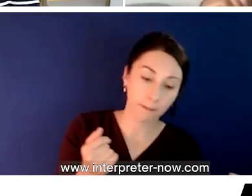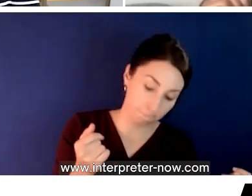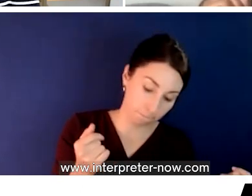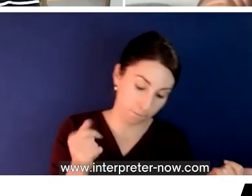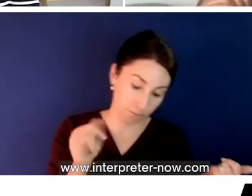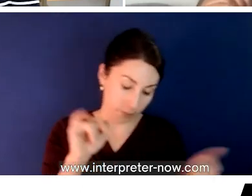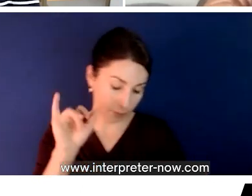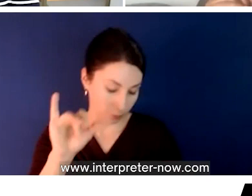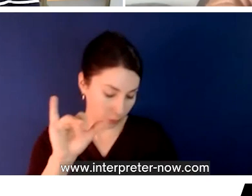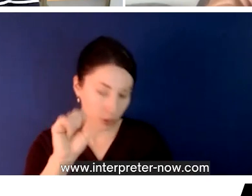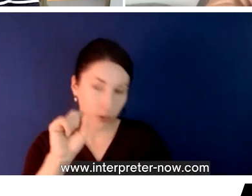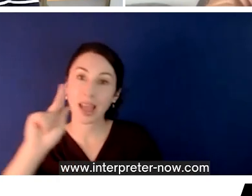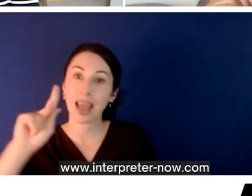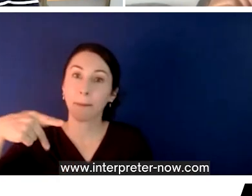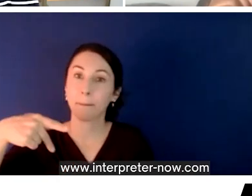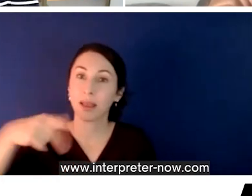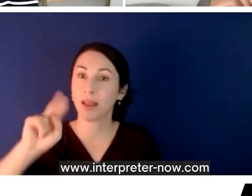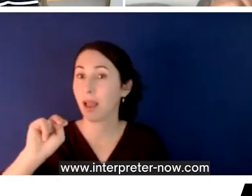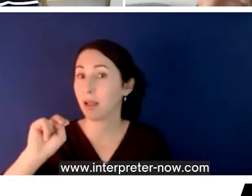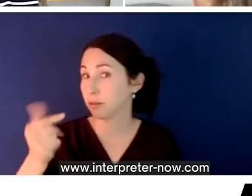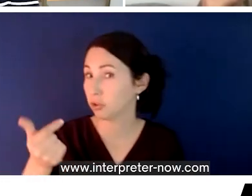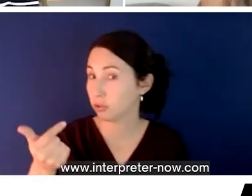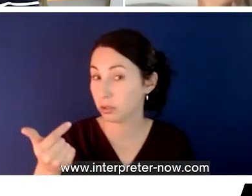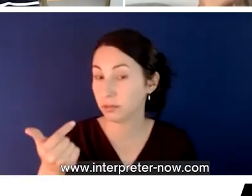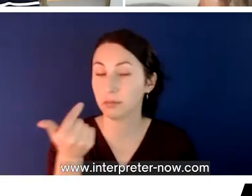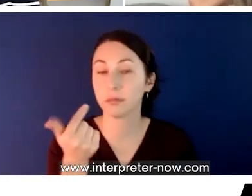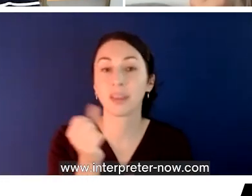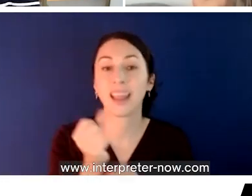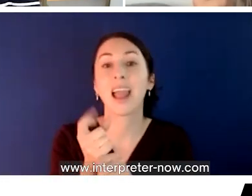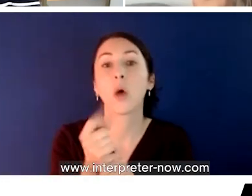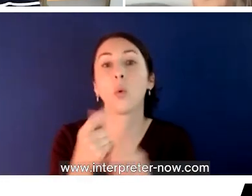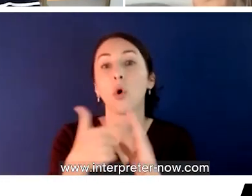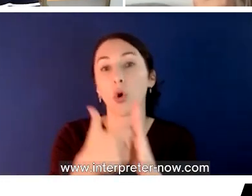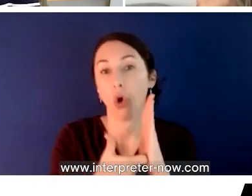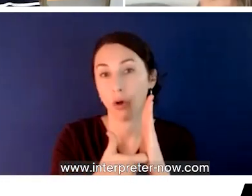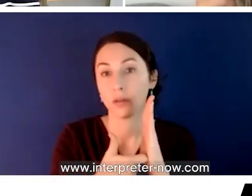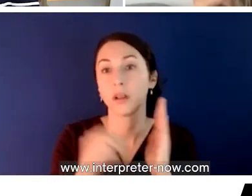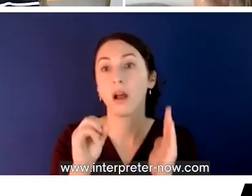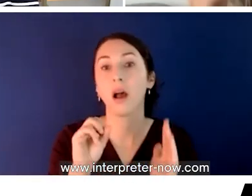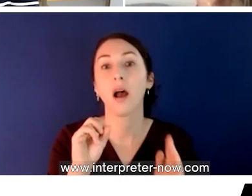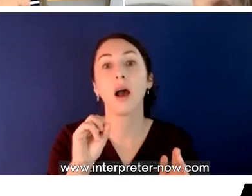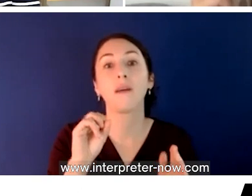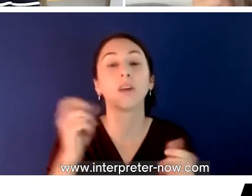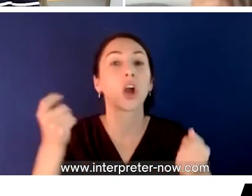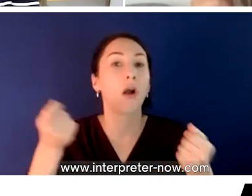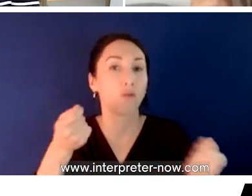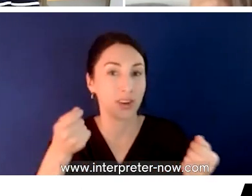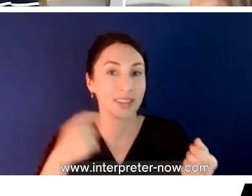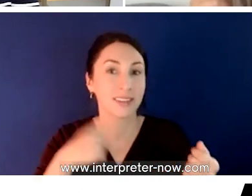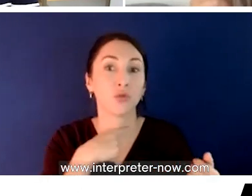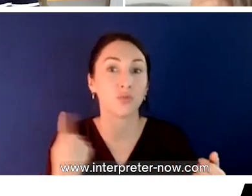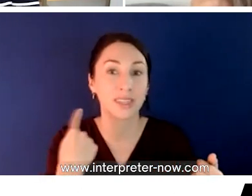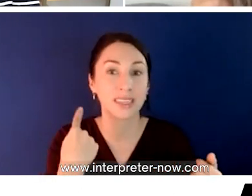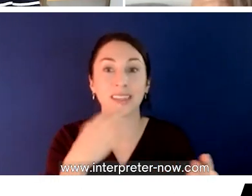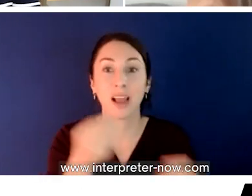KPMG, the annual cost of governance, risk, and compliance consumes more than 6% of an